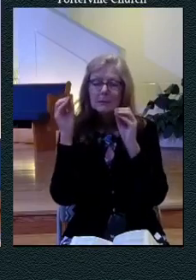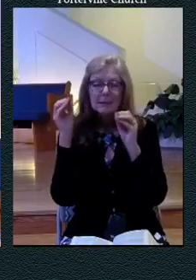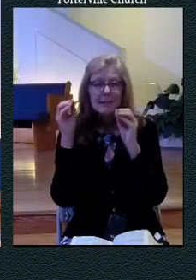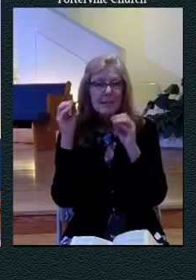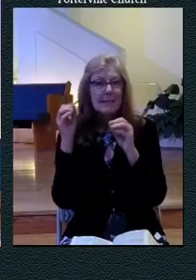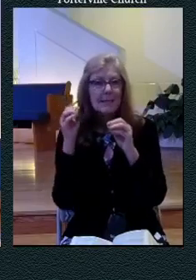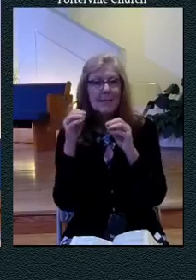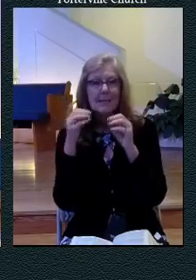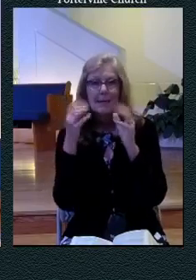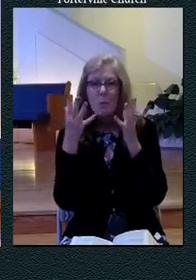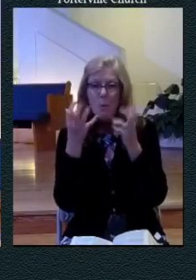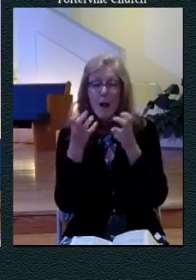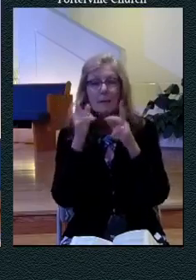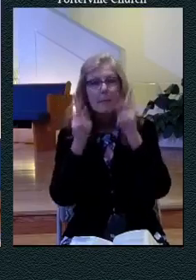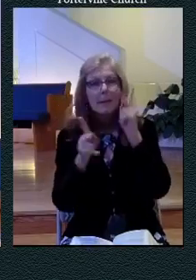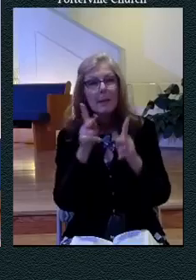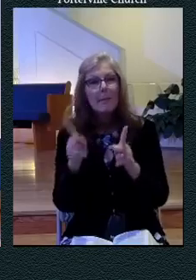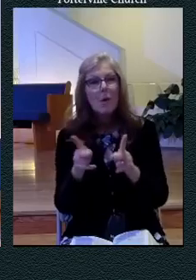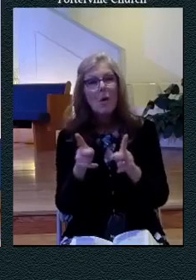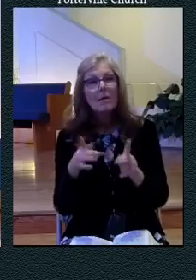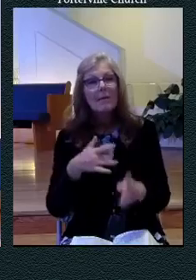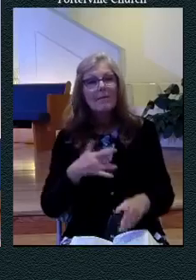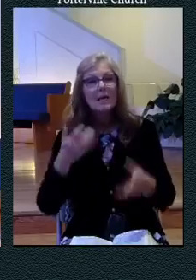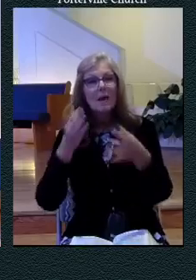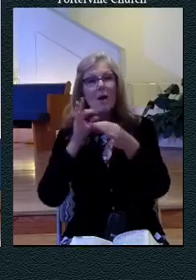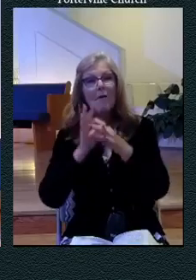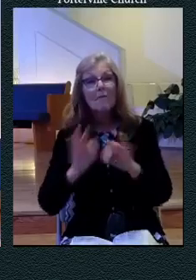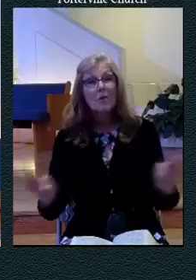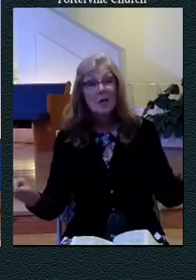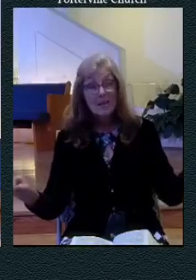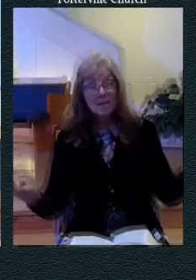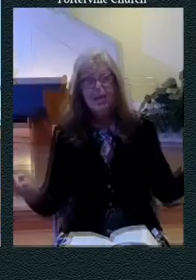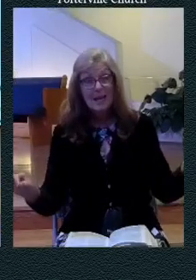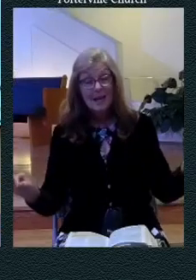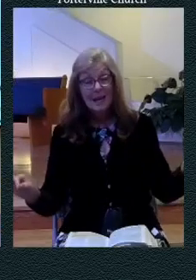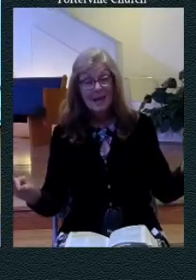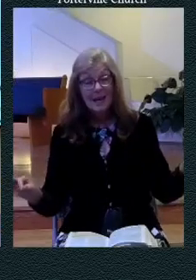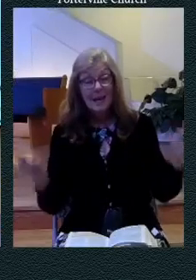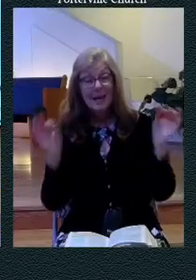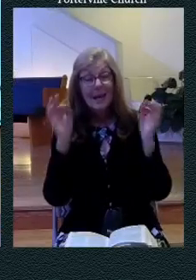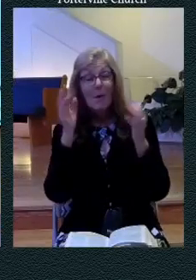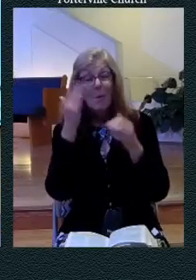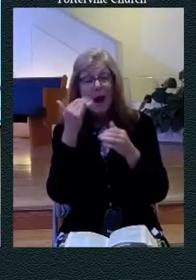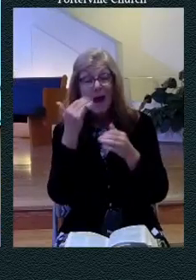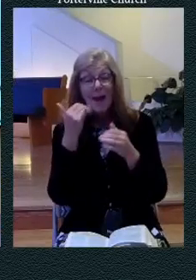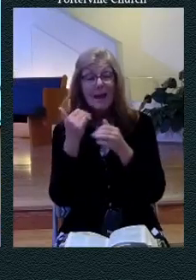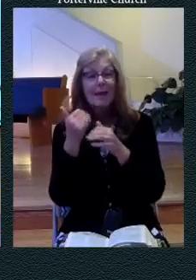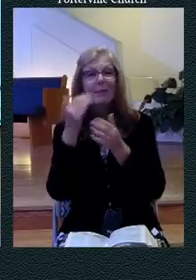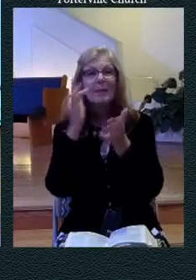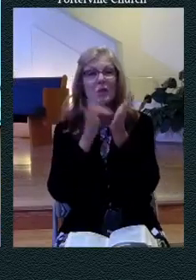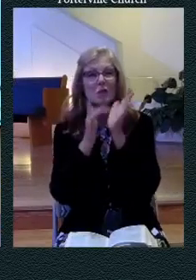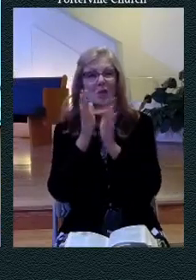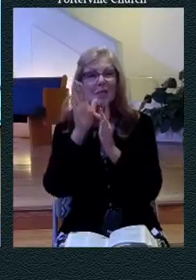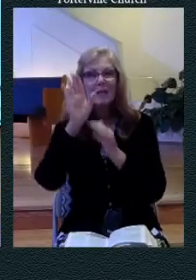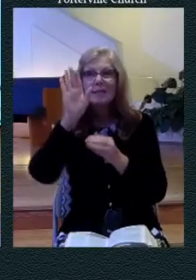He wants them to be free in the gospel of Jesus Christ.